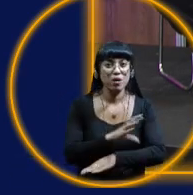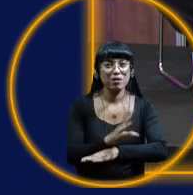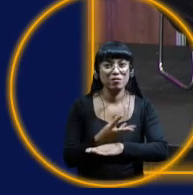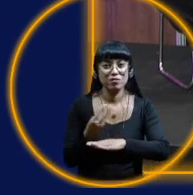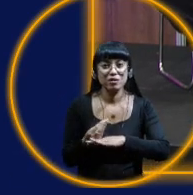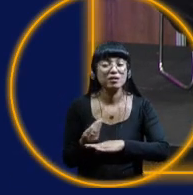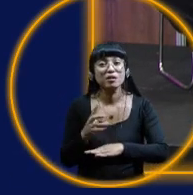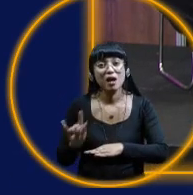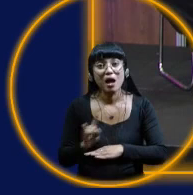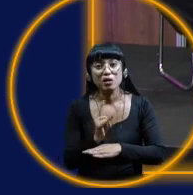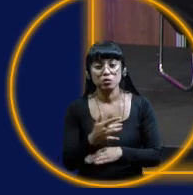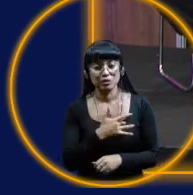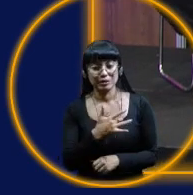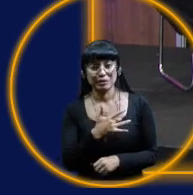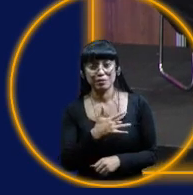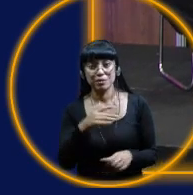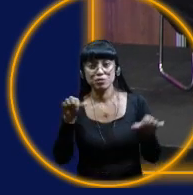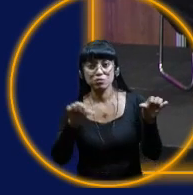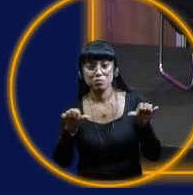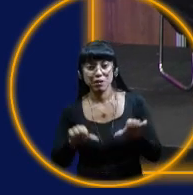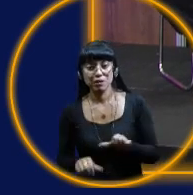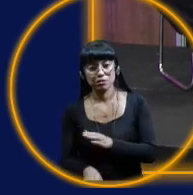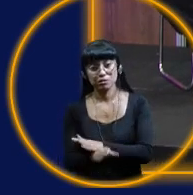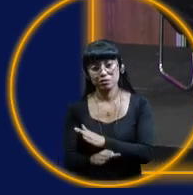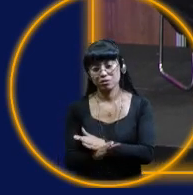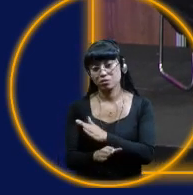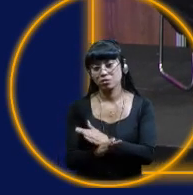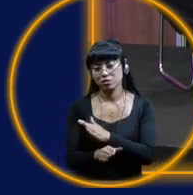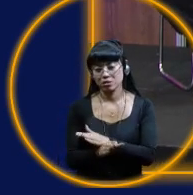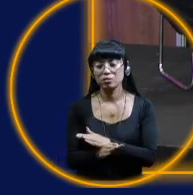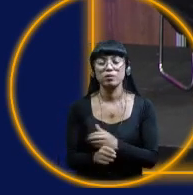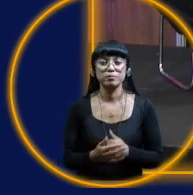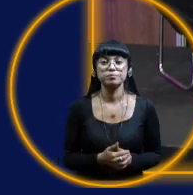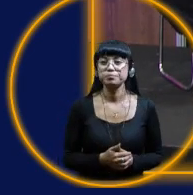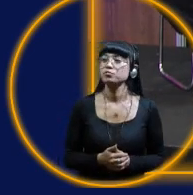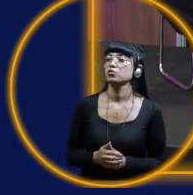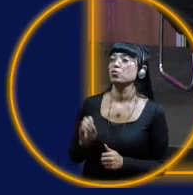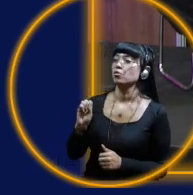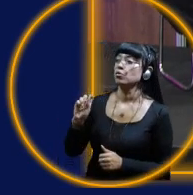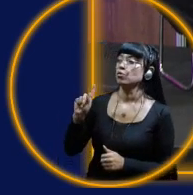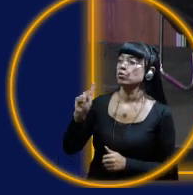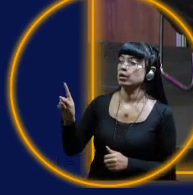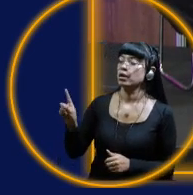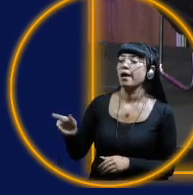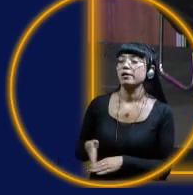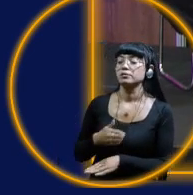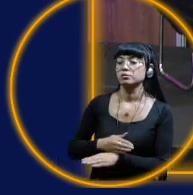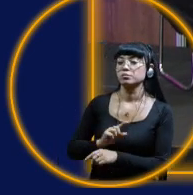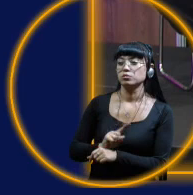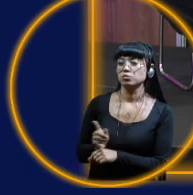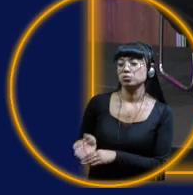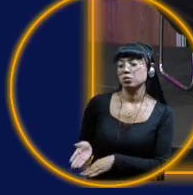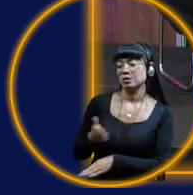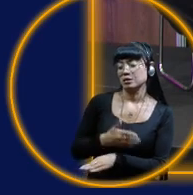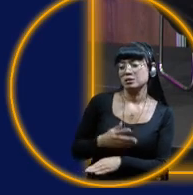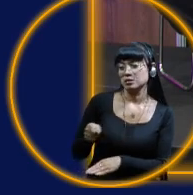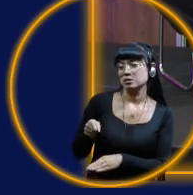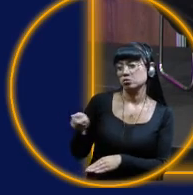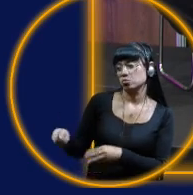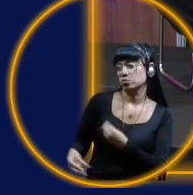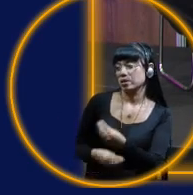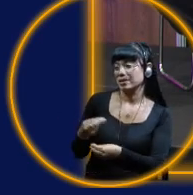just continuing to work. Let's stay with that for a second. What happens in you when you don't do it? What do you